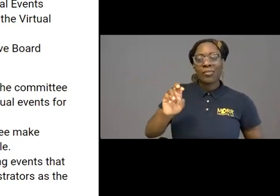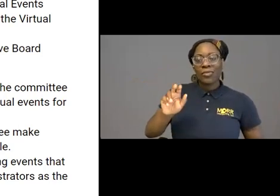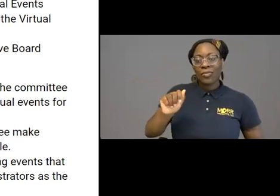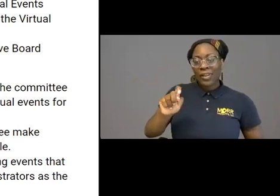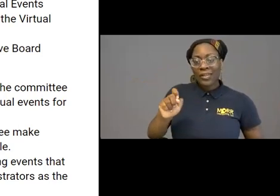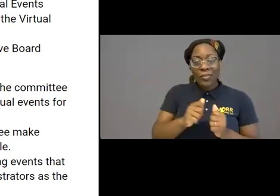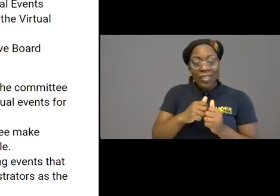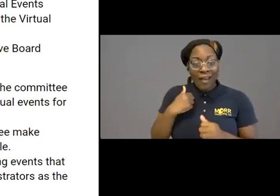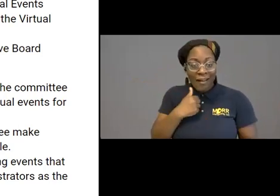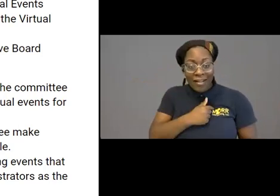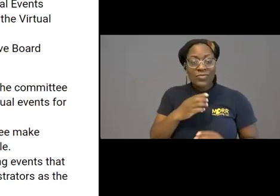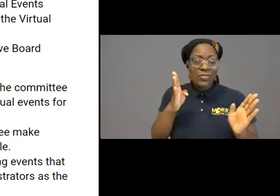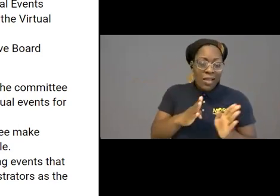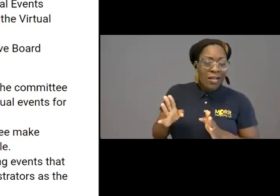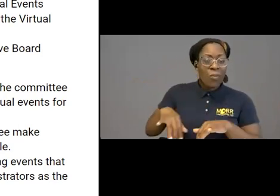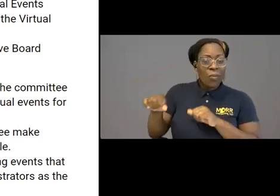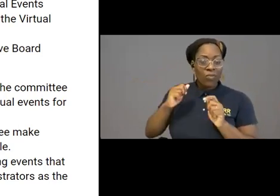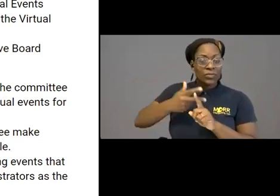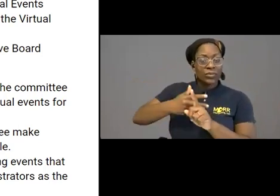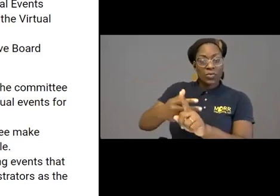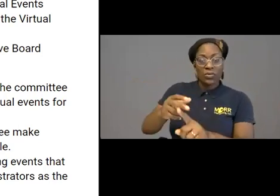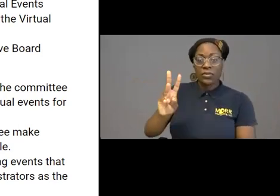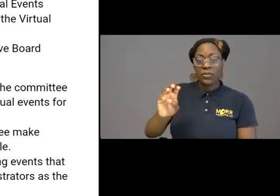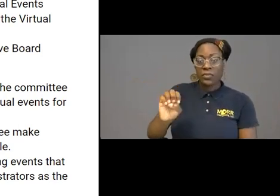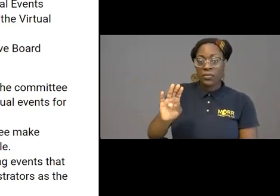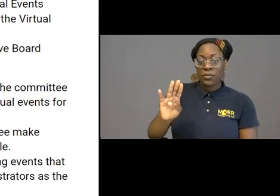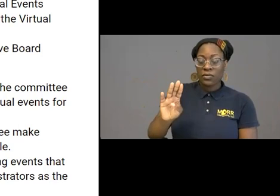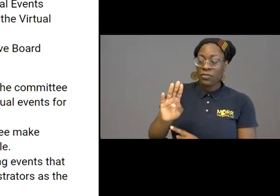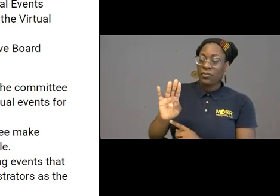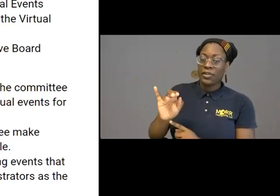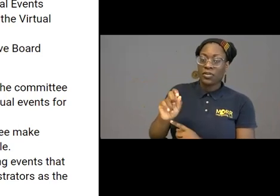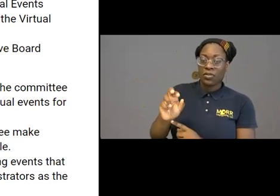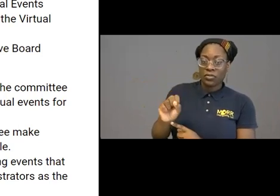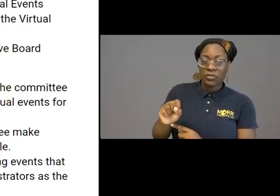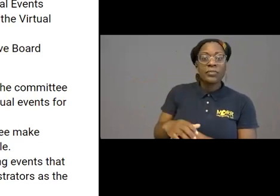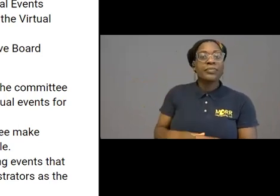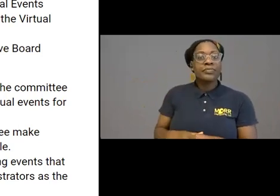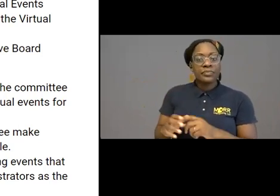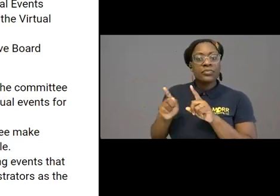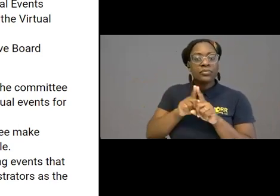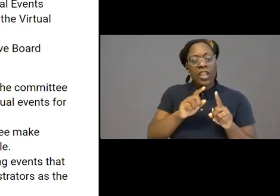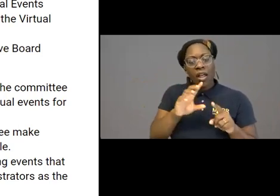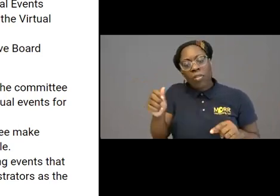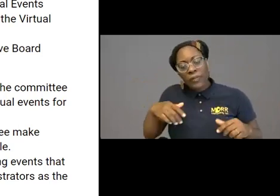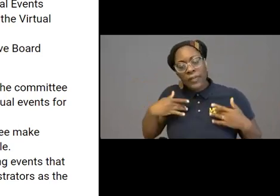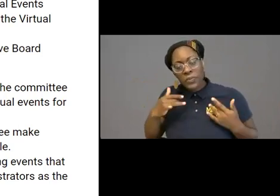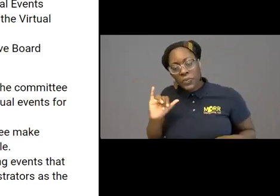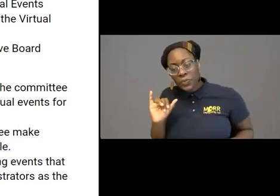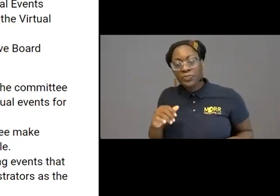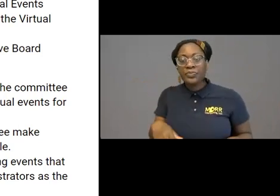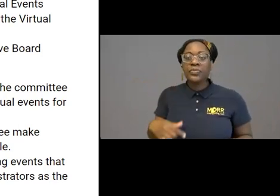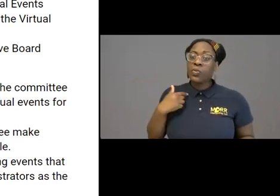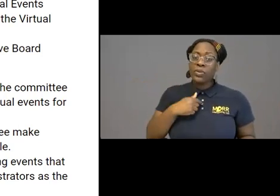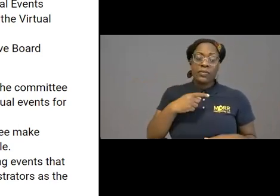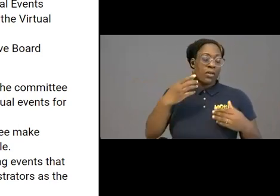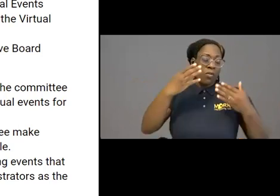And finally, we're interested in having a co-chair that wants to plan events that will include writing center administrators, of course, but also